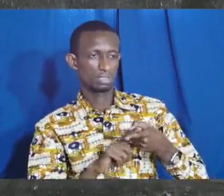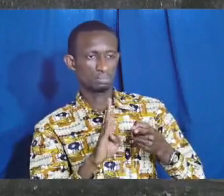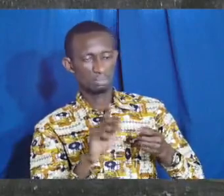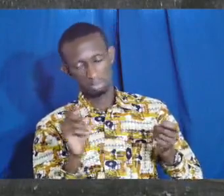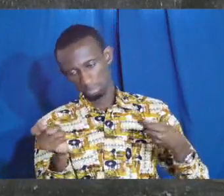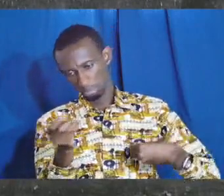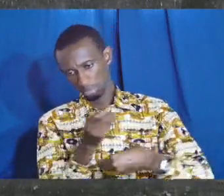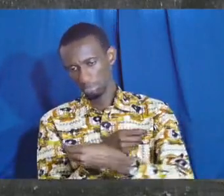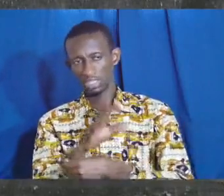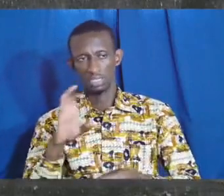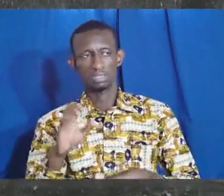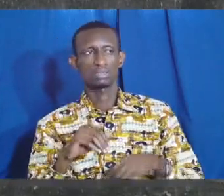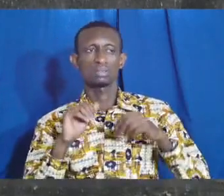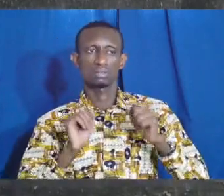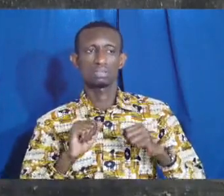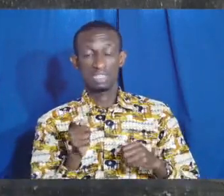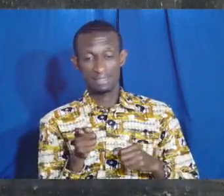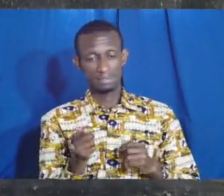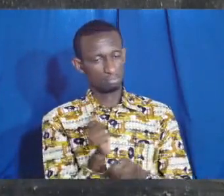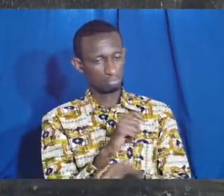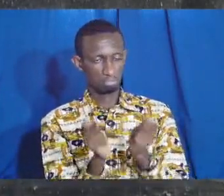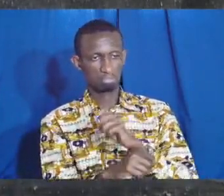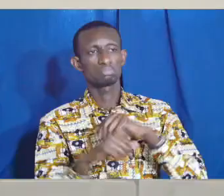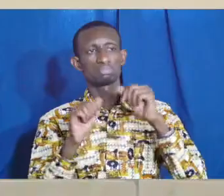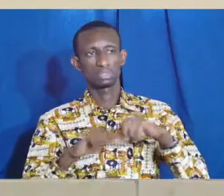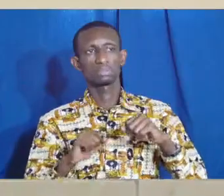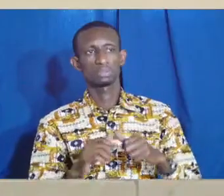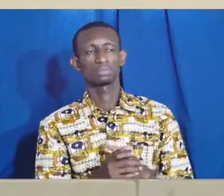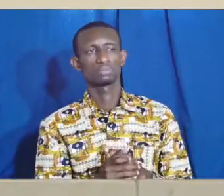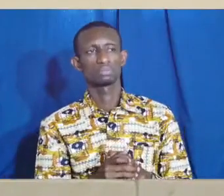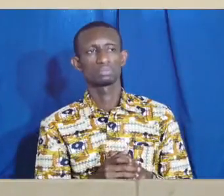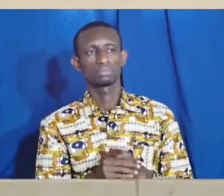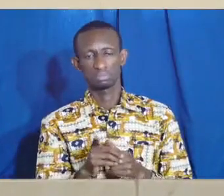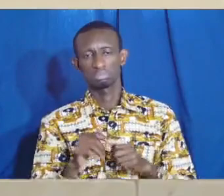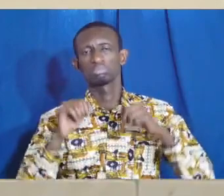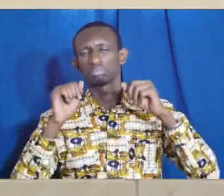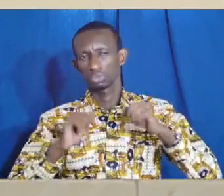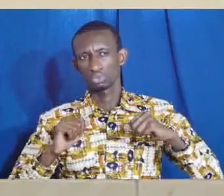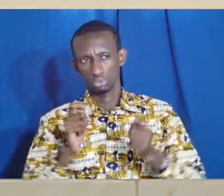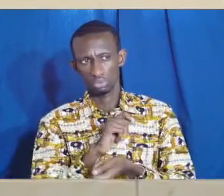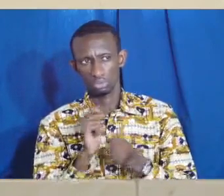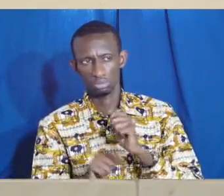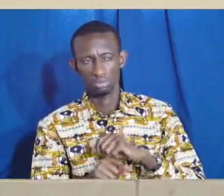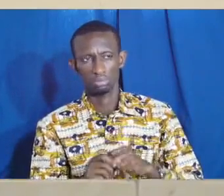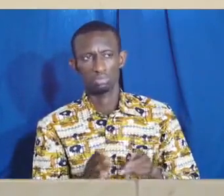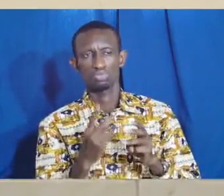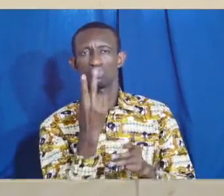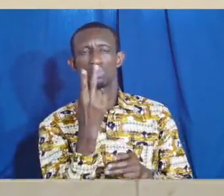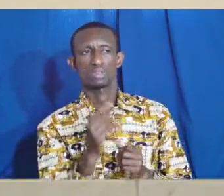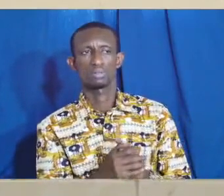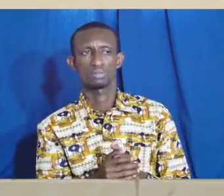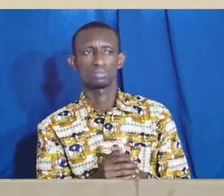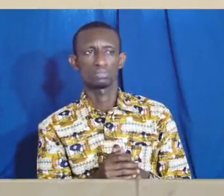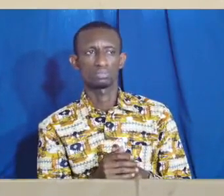can just produce C. So enzymes are reversible. That means that they can change a substance into product and product back